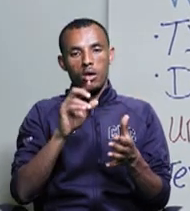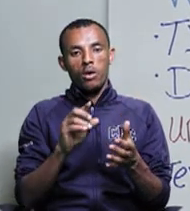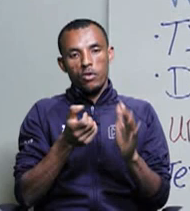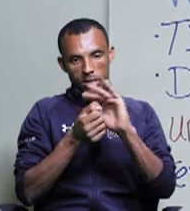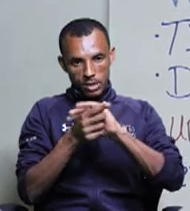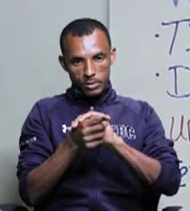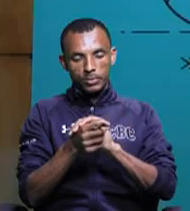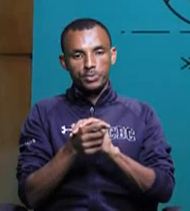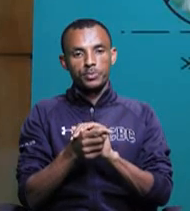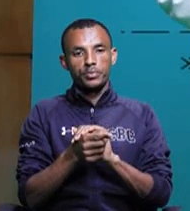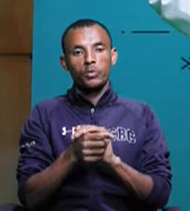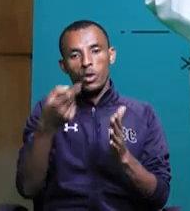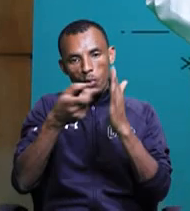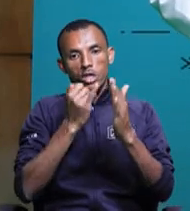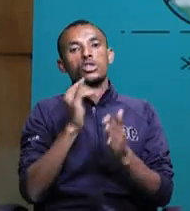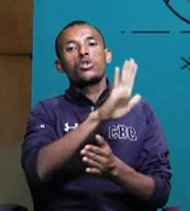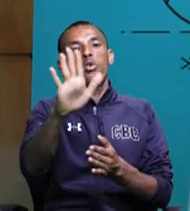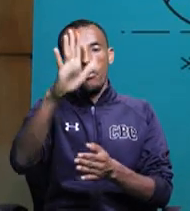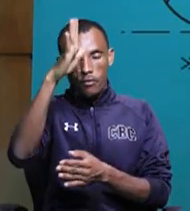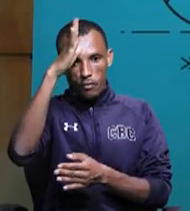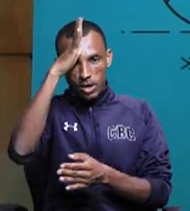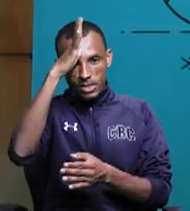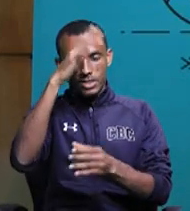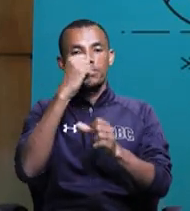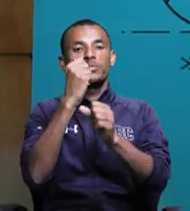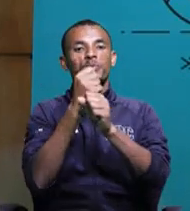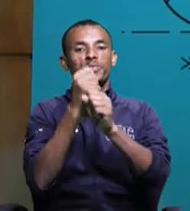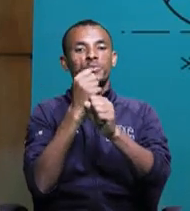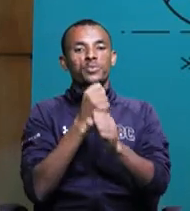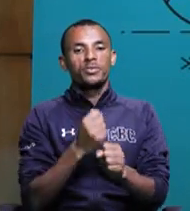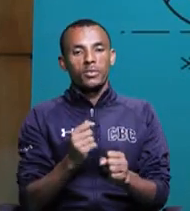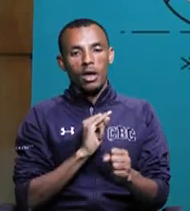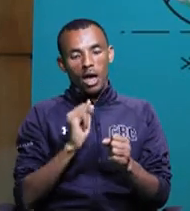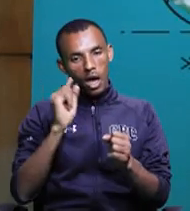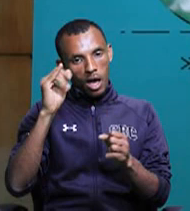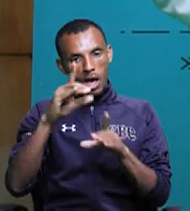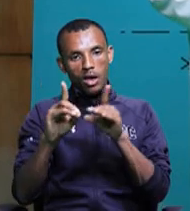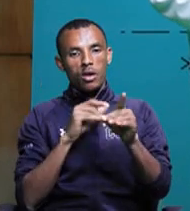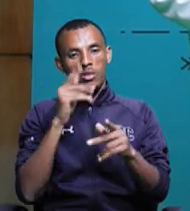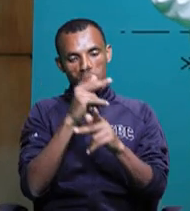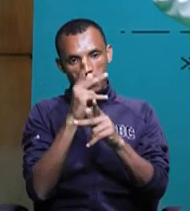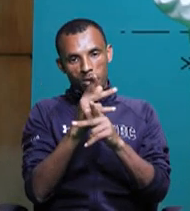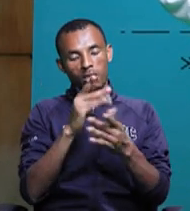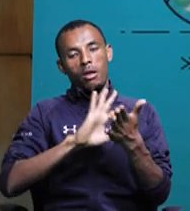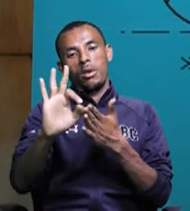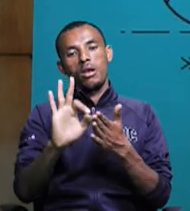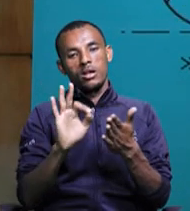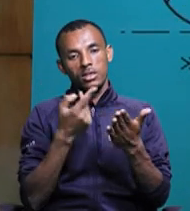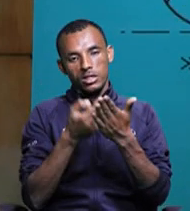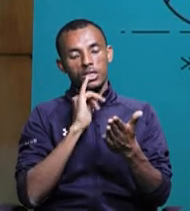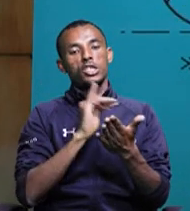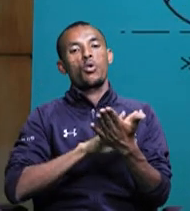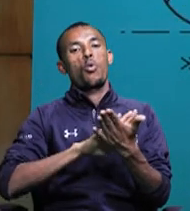example, what is your father's occupation? If I say, I don't expect the result to be a number, that is